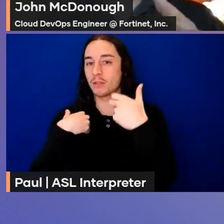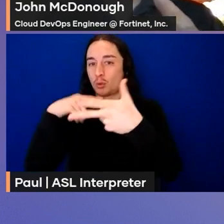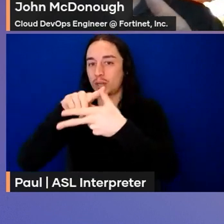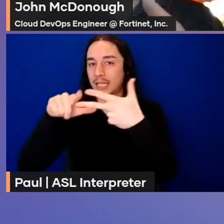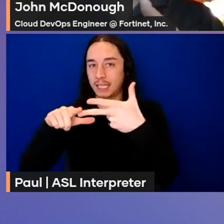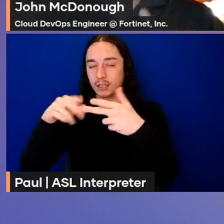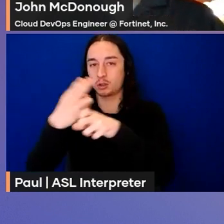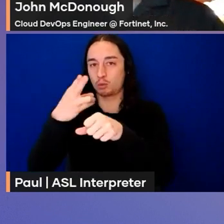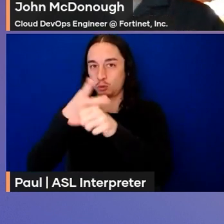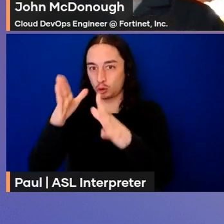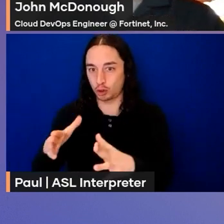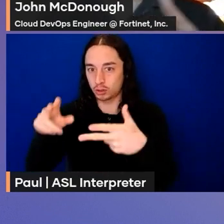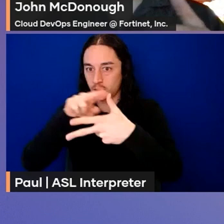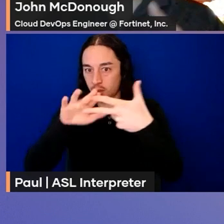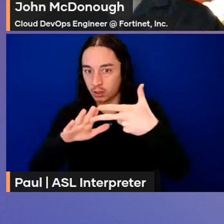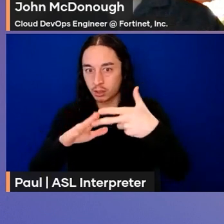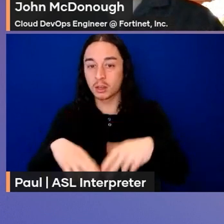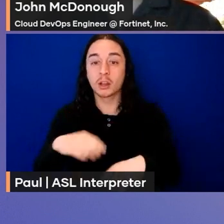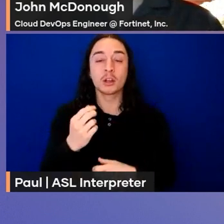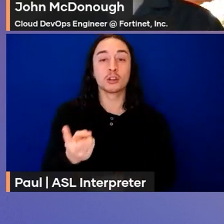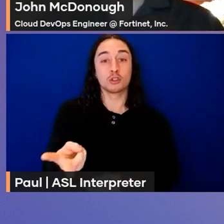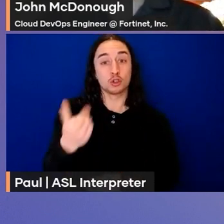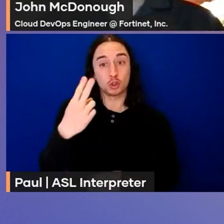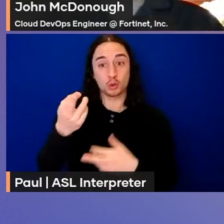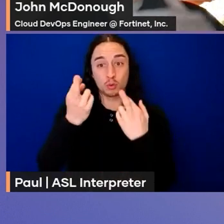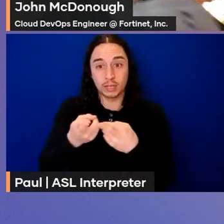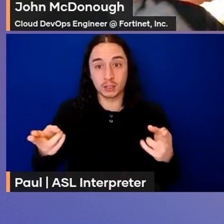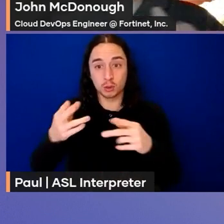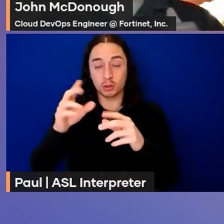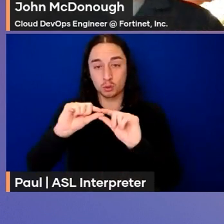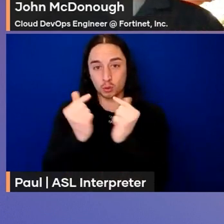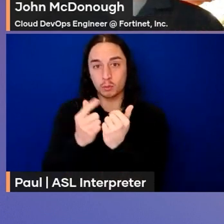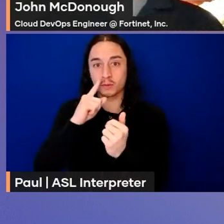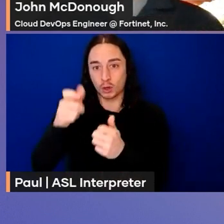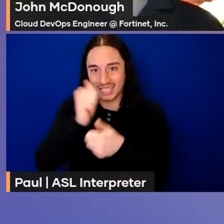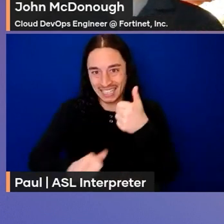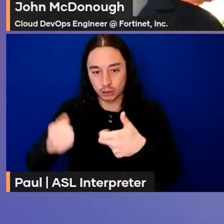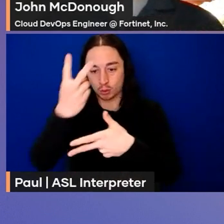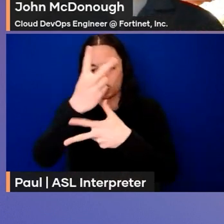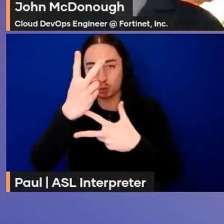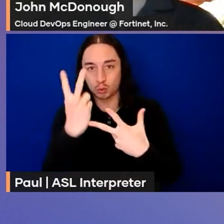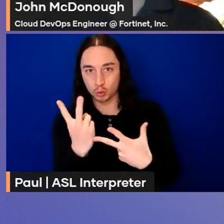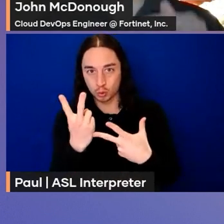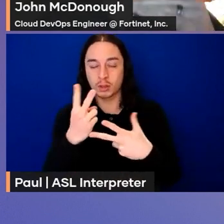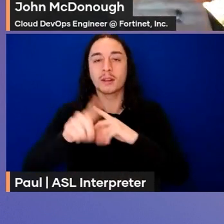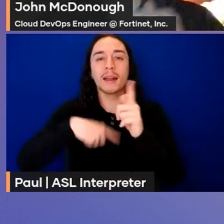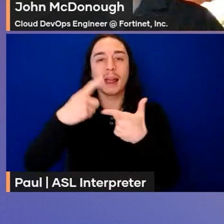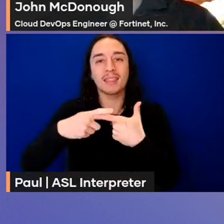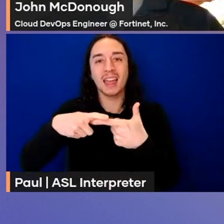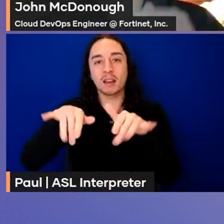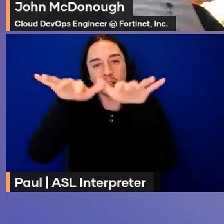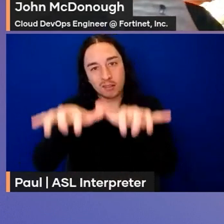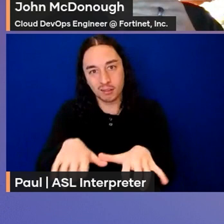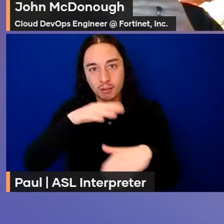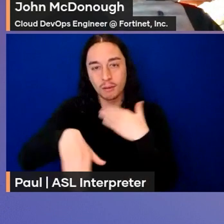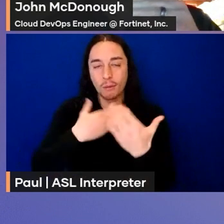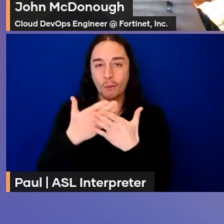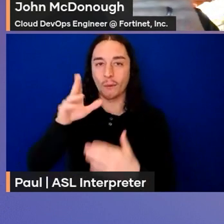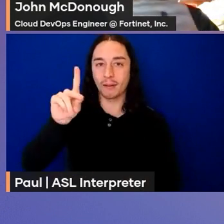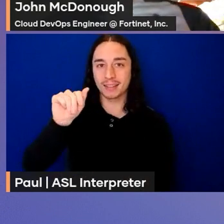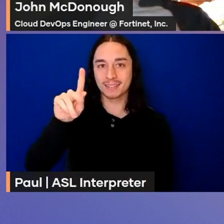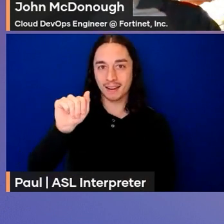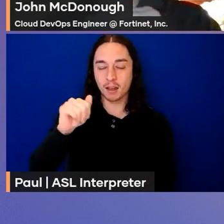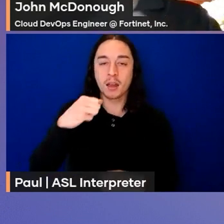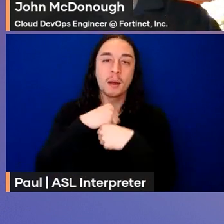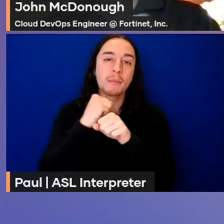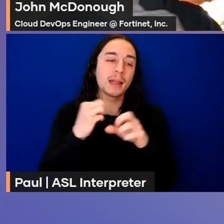and the 2 resource groups that each user will need and write all that data out. Make a resource group for